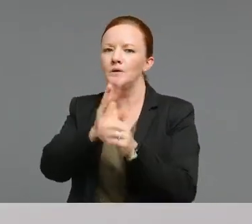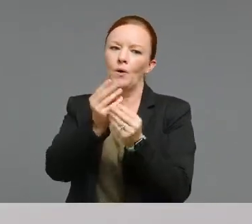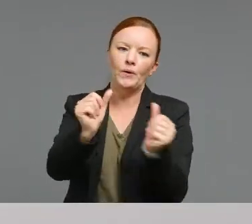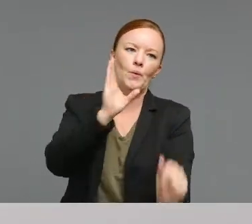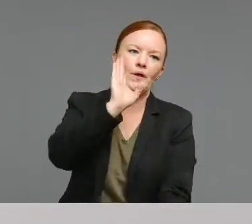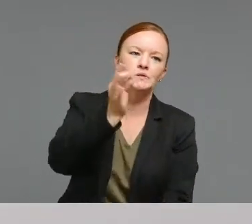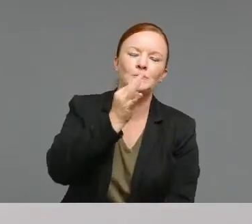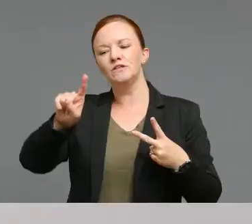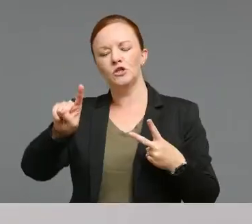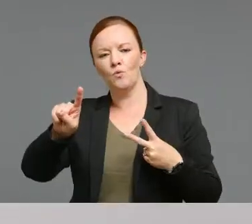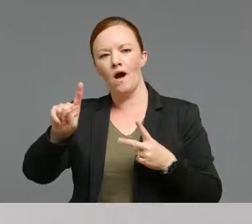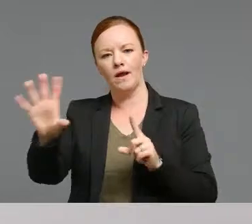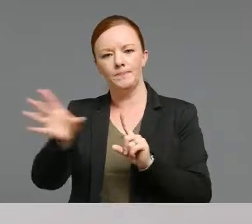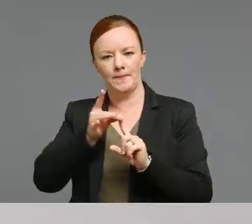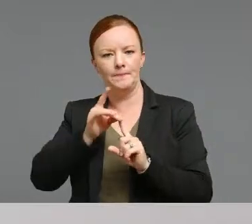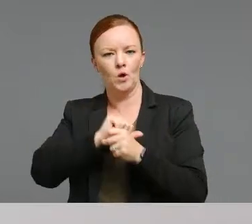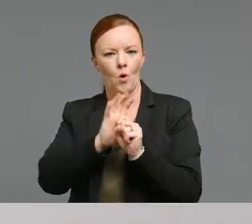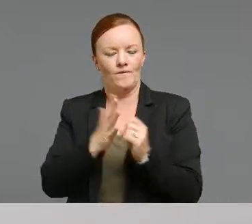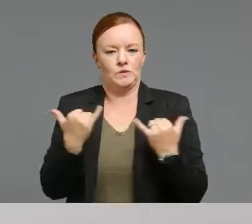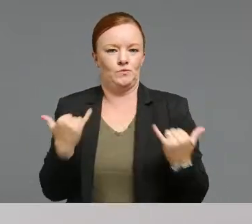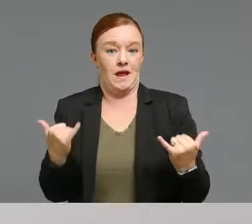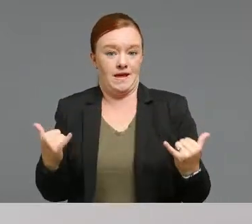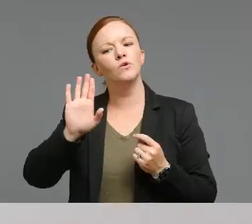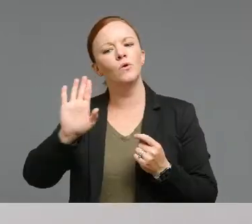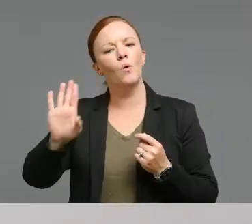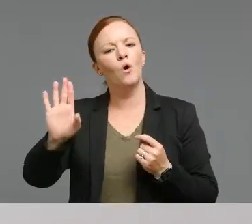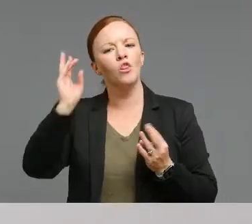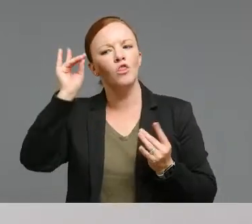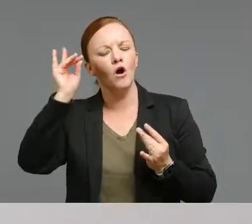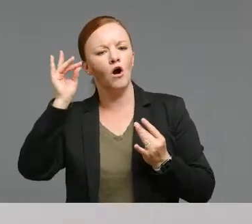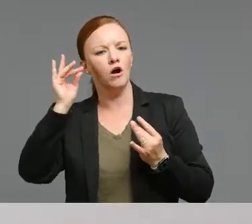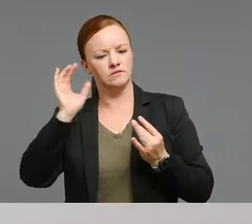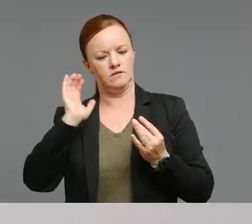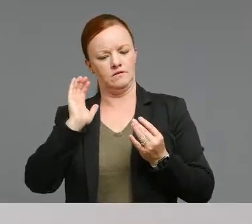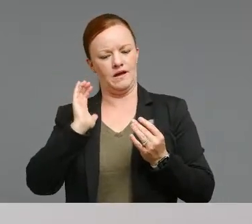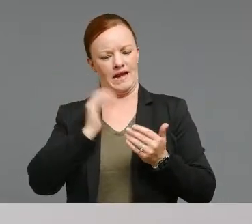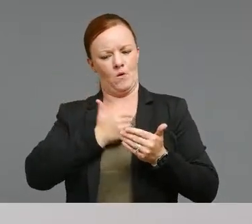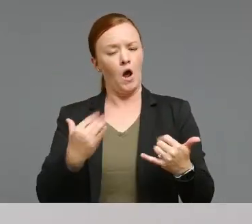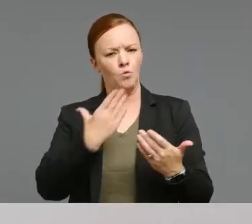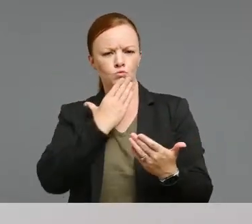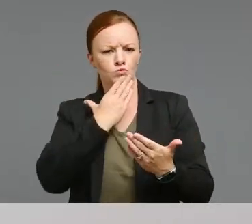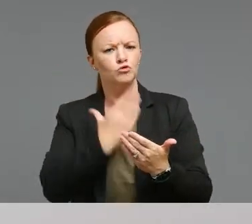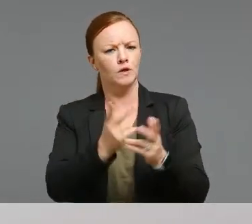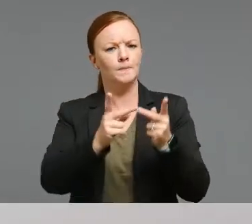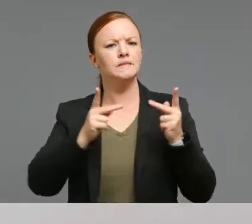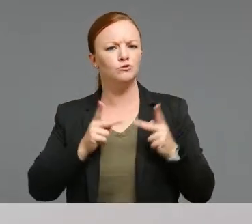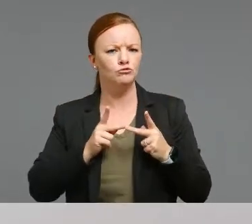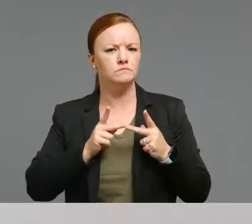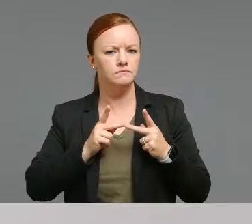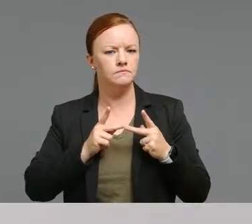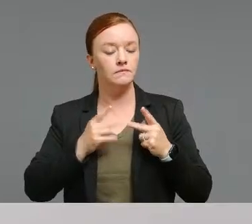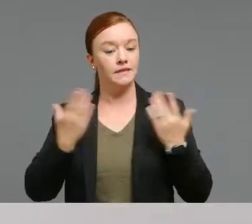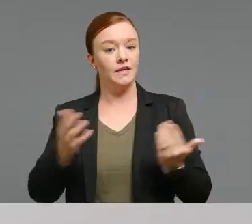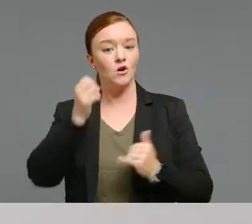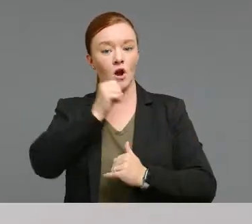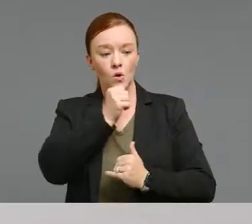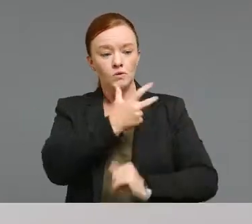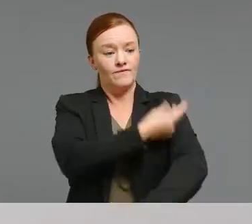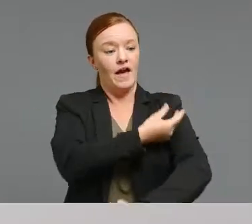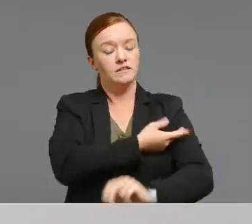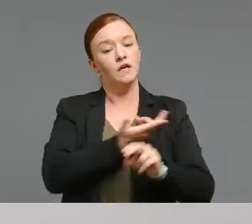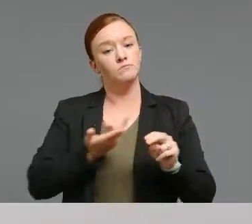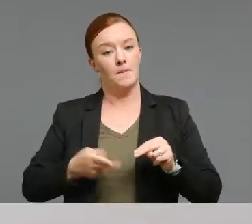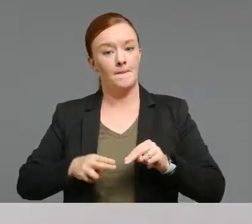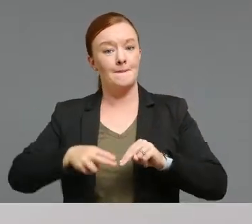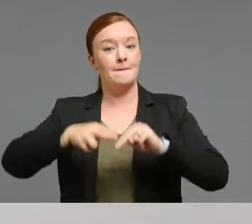cases a day, according to we are in fighting this pandemic right now. Need to increase vaccinations in Arizona, which is going to be one